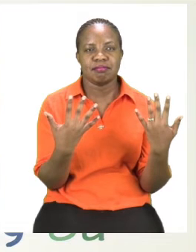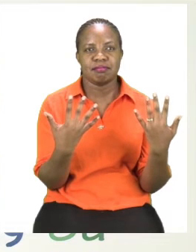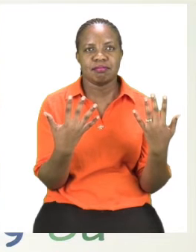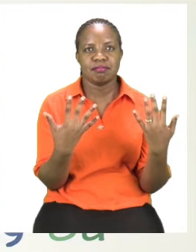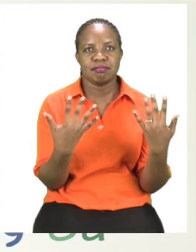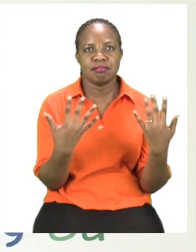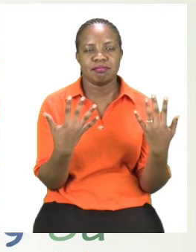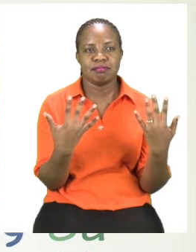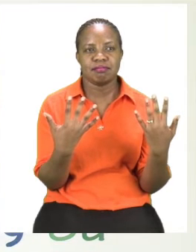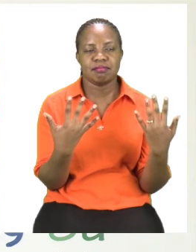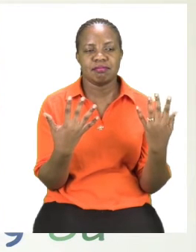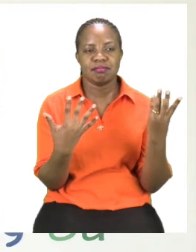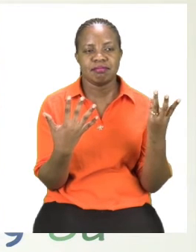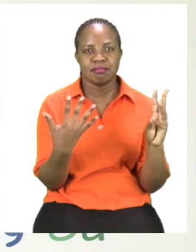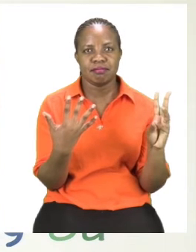11,